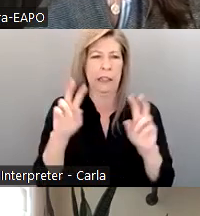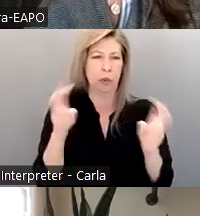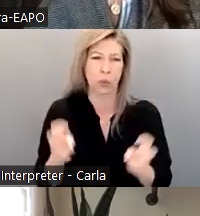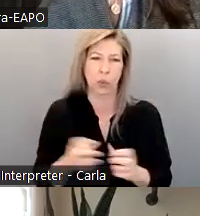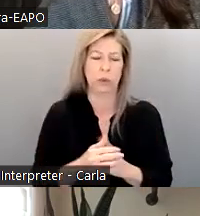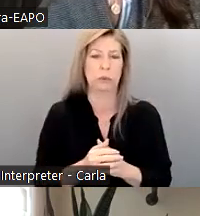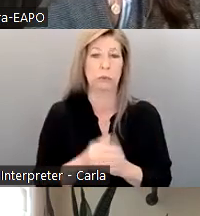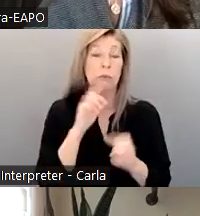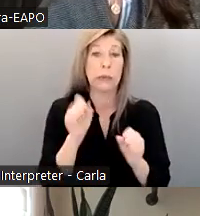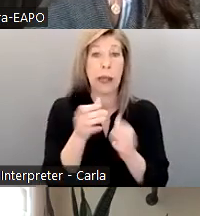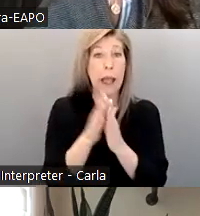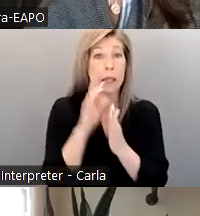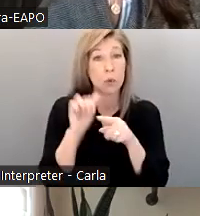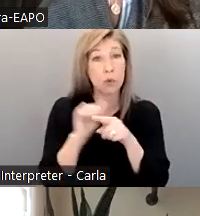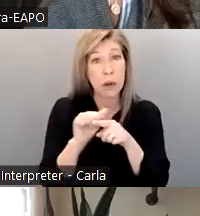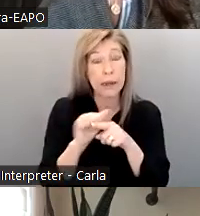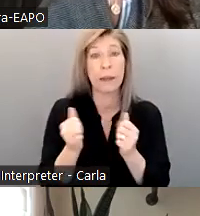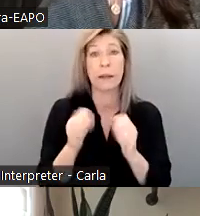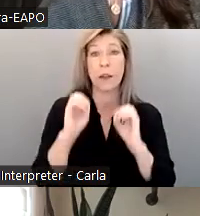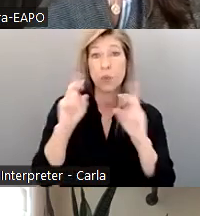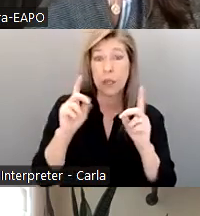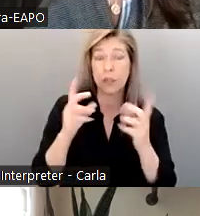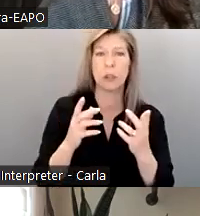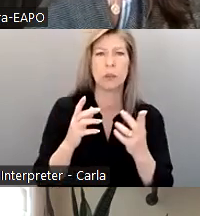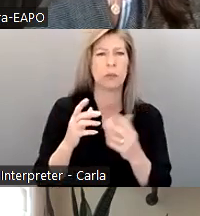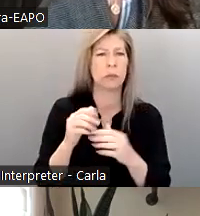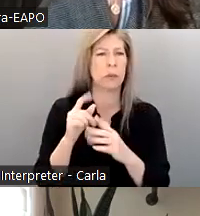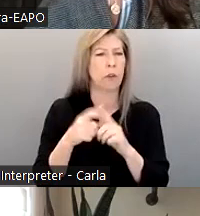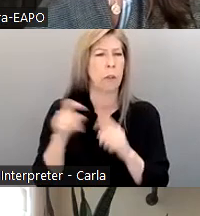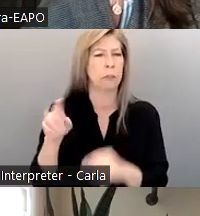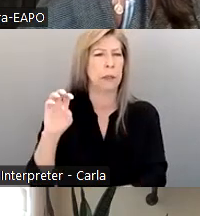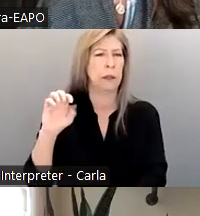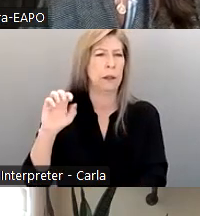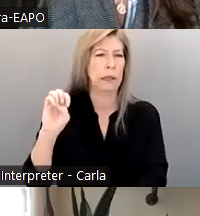or education sessions from Elder Abuse Prevention Ontario as well.